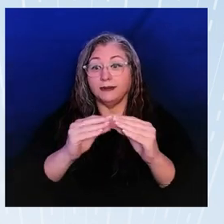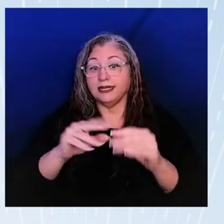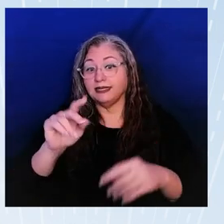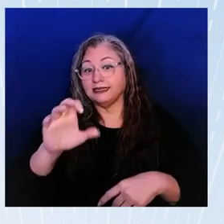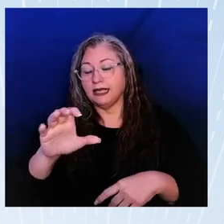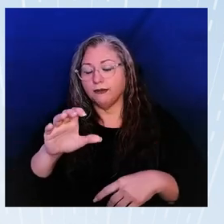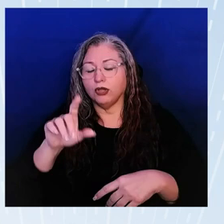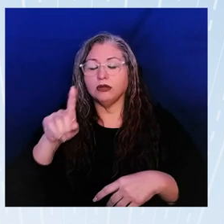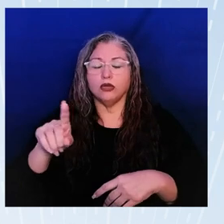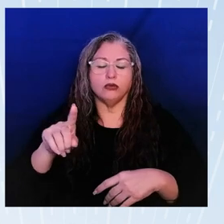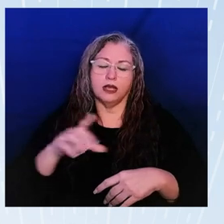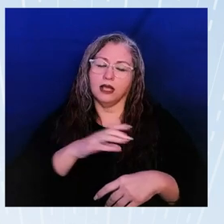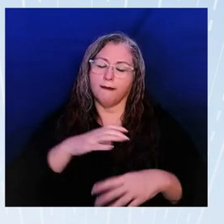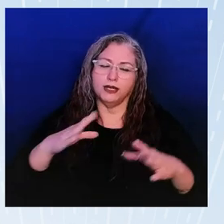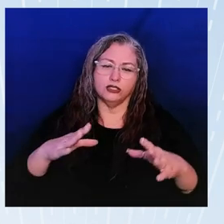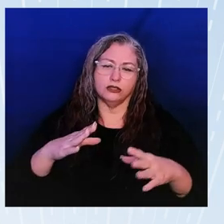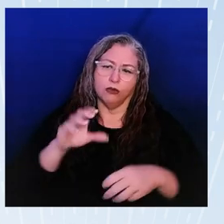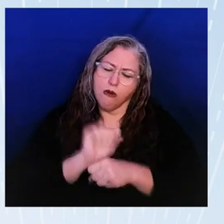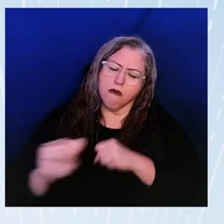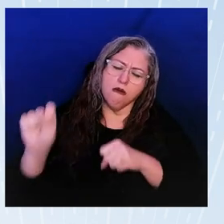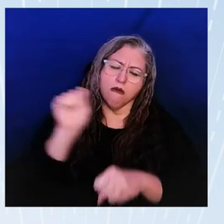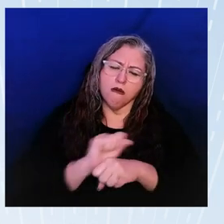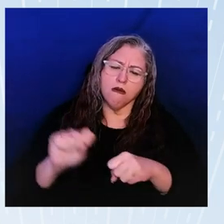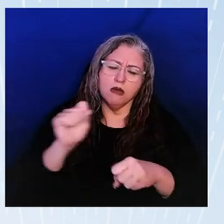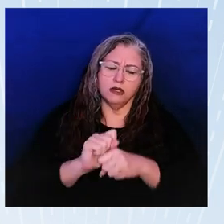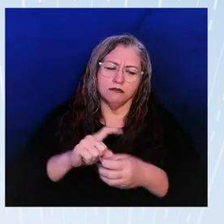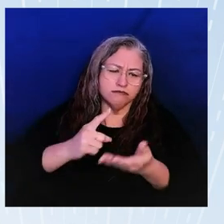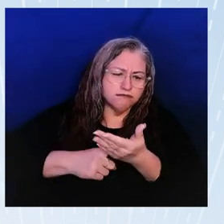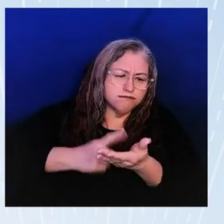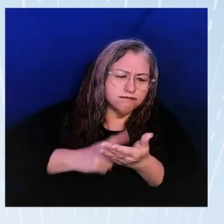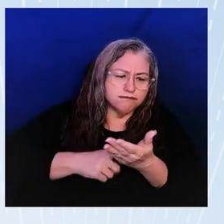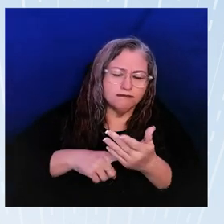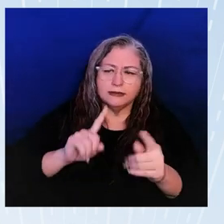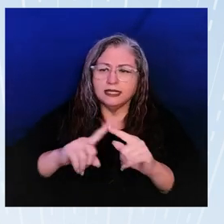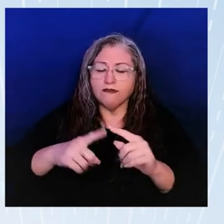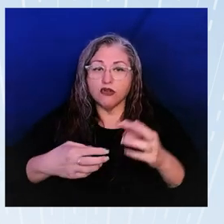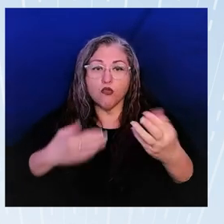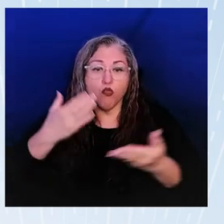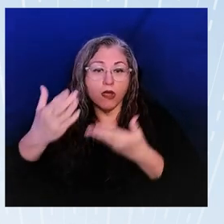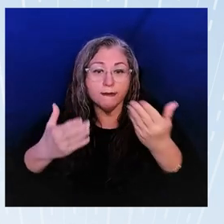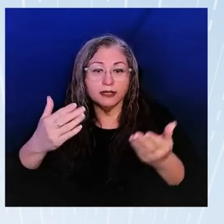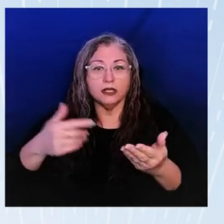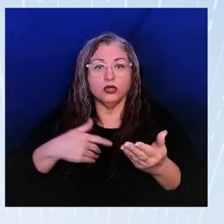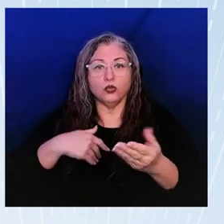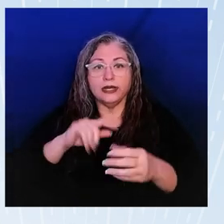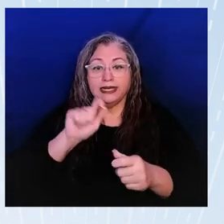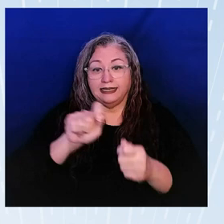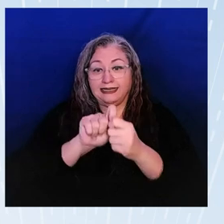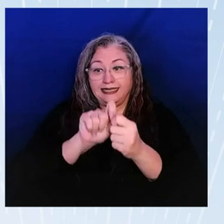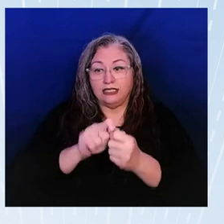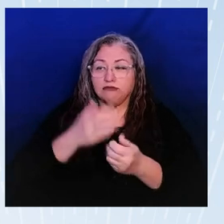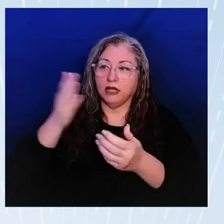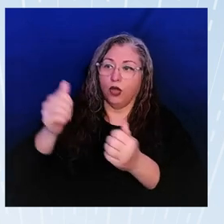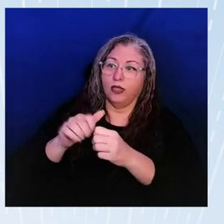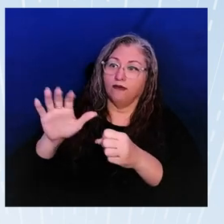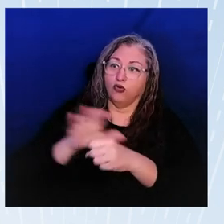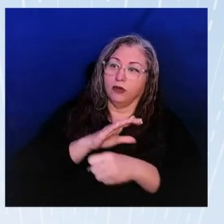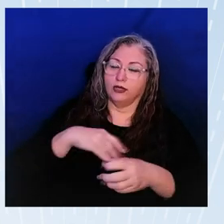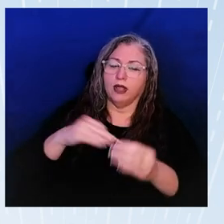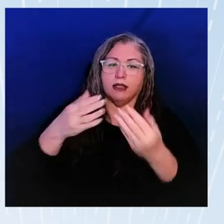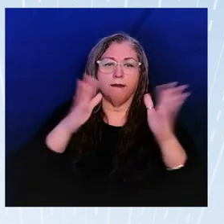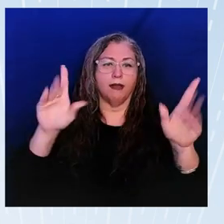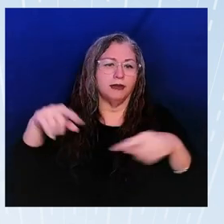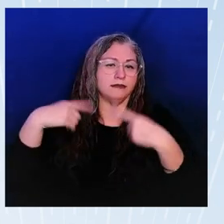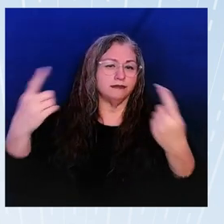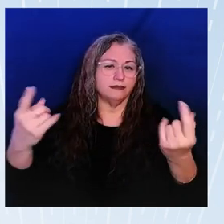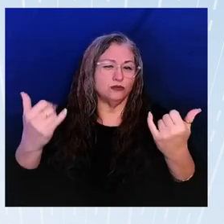been hard at work deliberating on recommendations that will be shared in detail with the full commission and the public over the course of the meeting